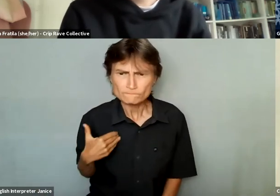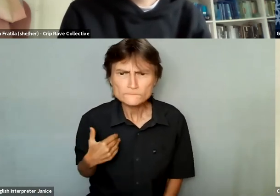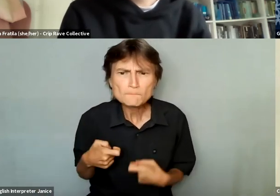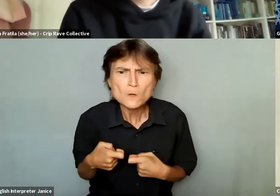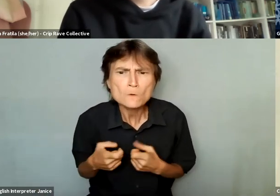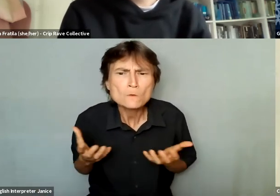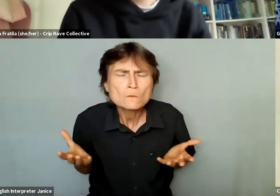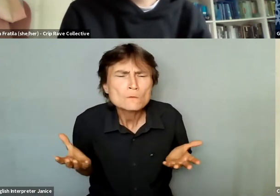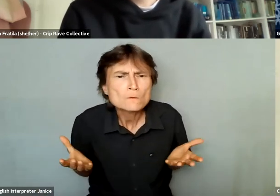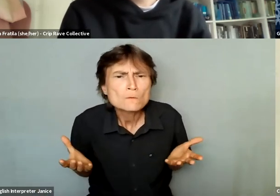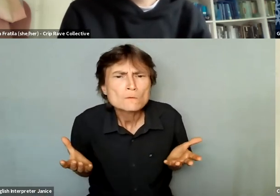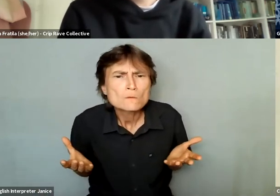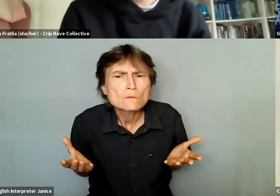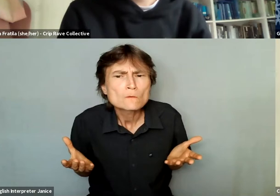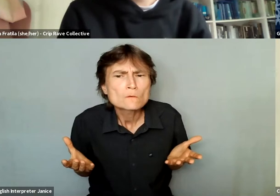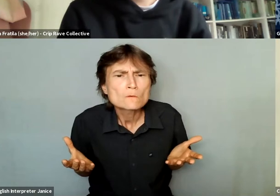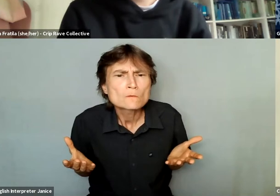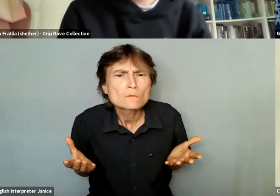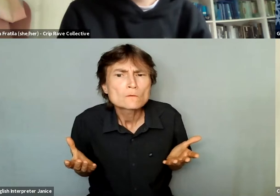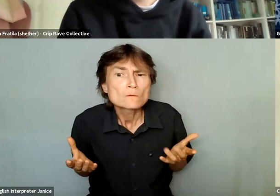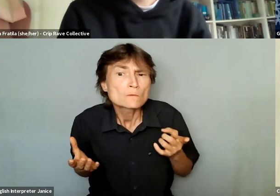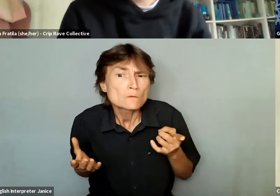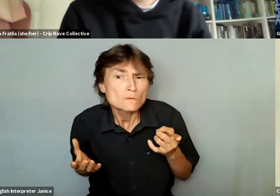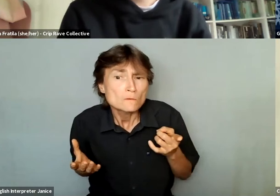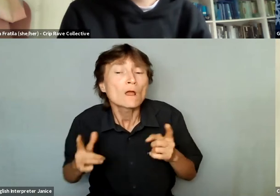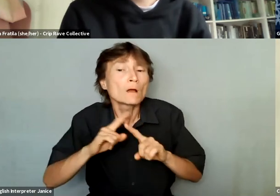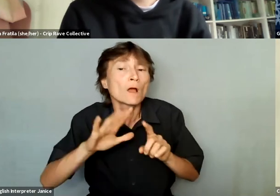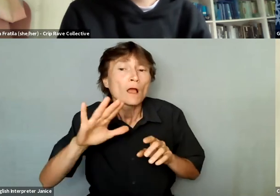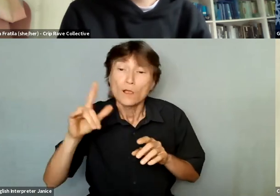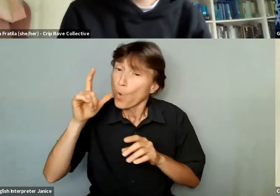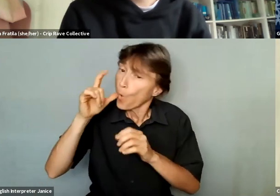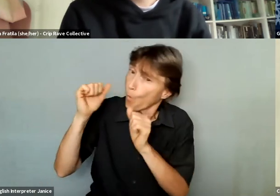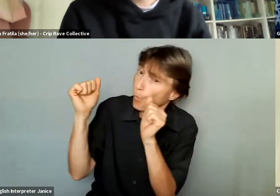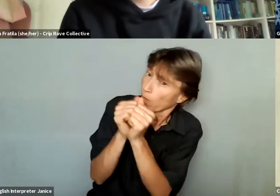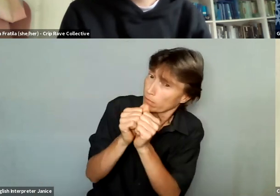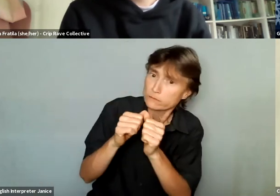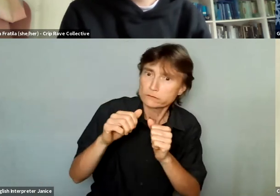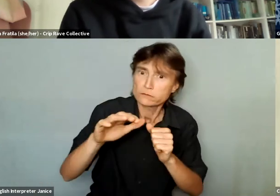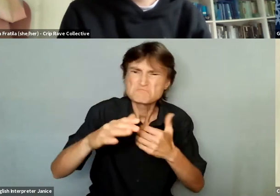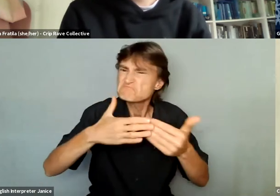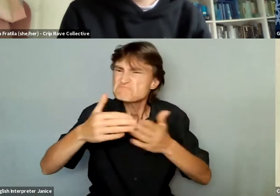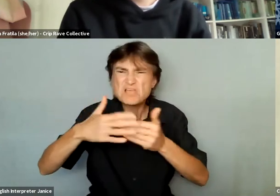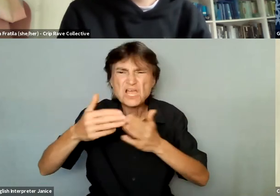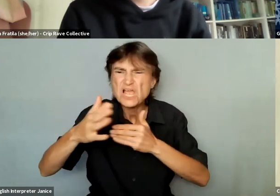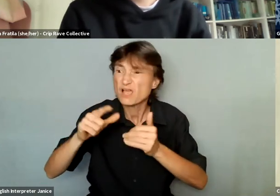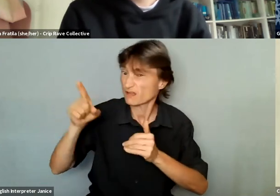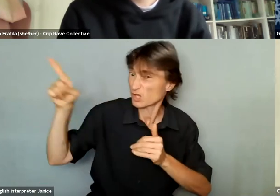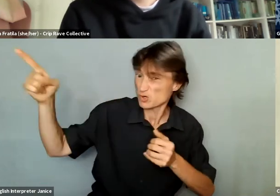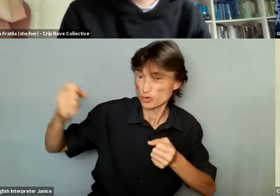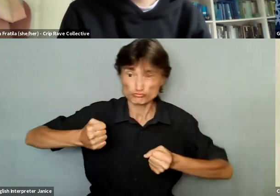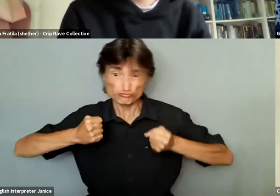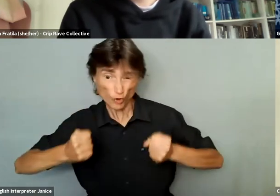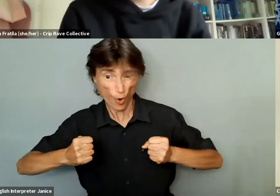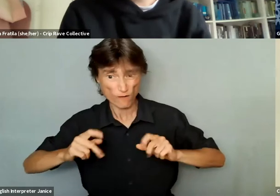With assistance, if a power wheelchair slides, it doesn't matter how strong the people are